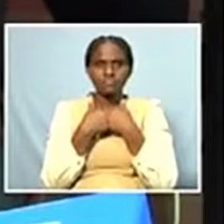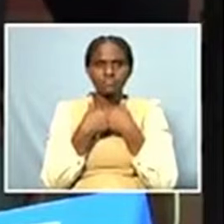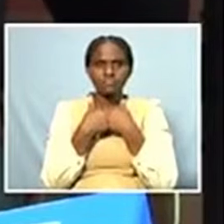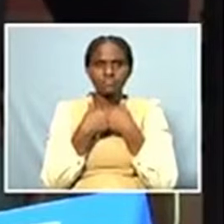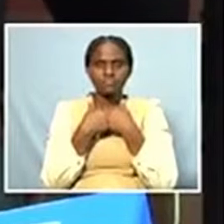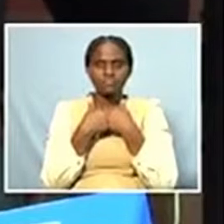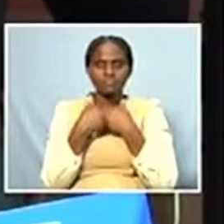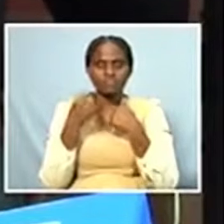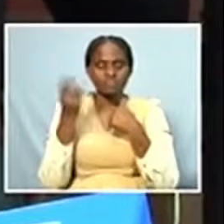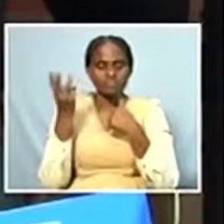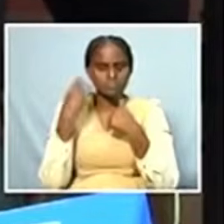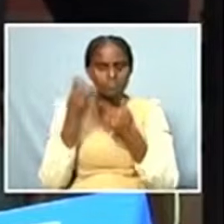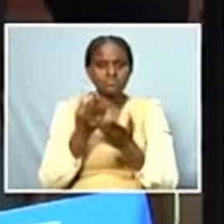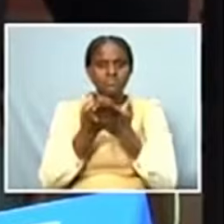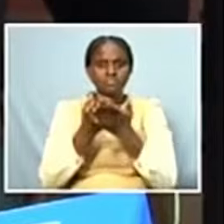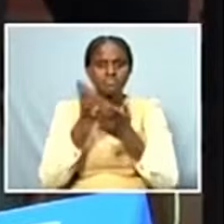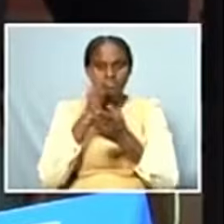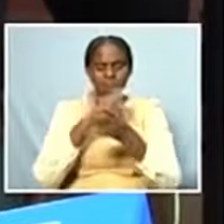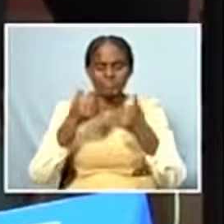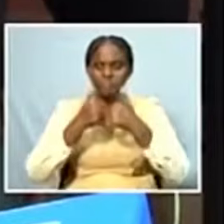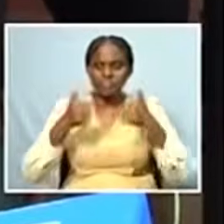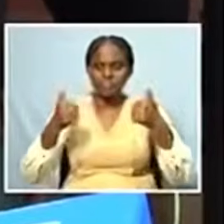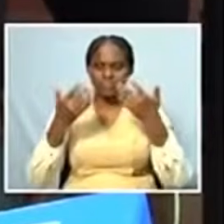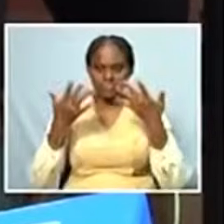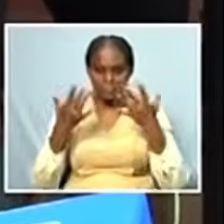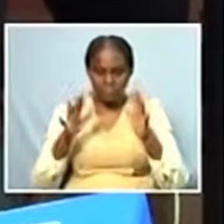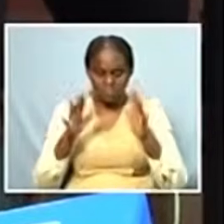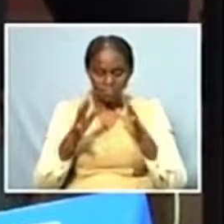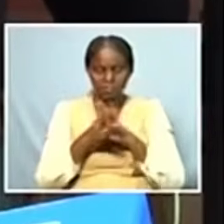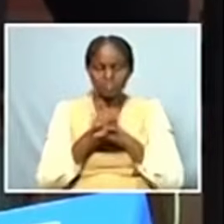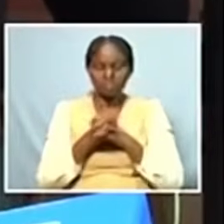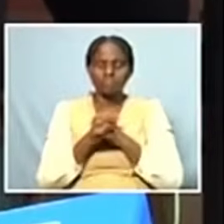it was submitted separately